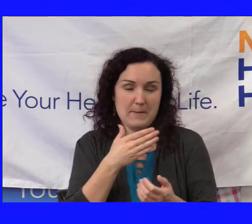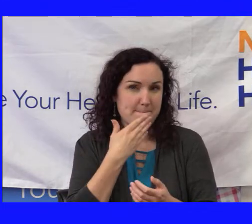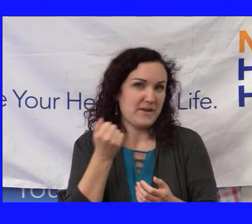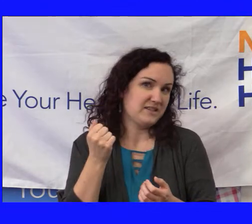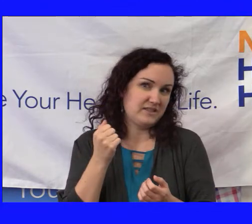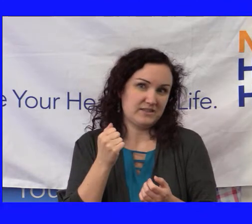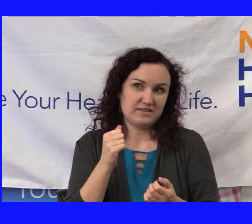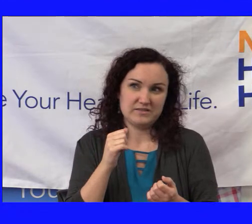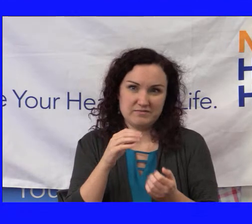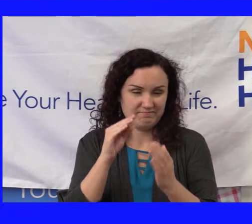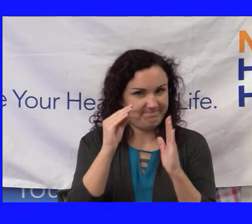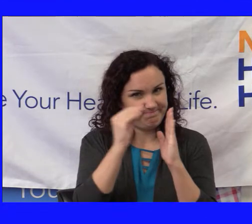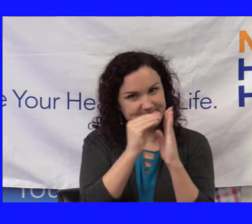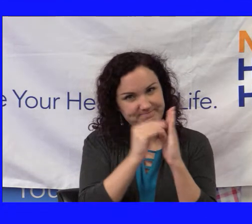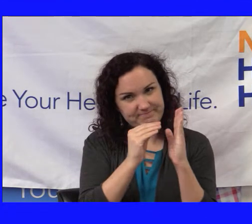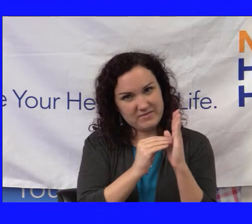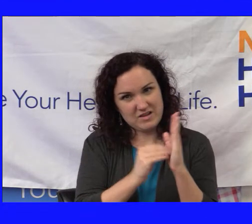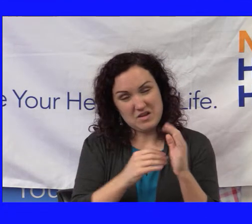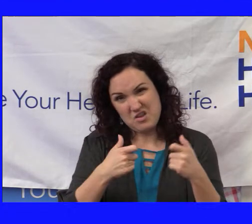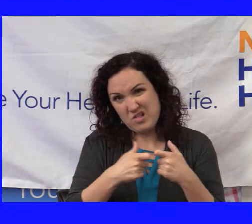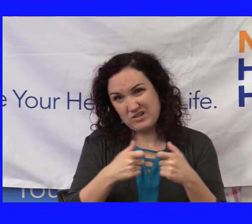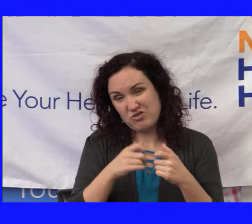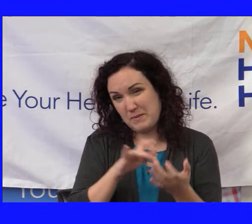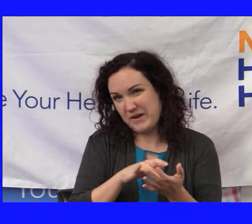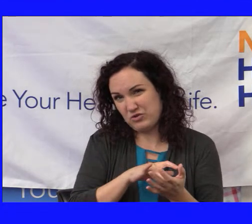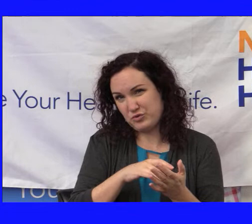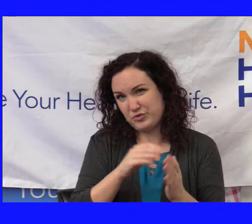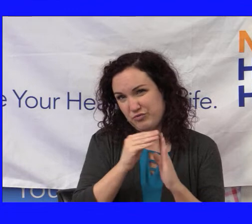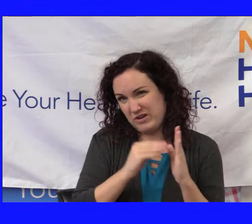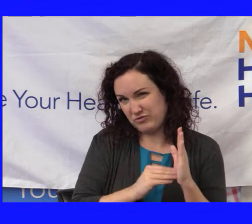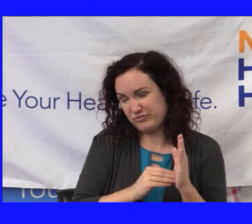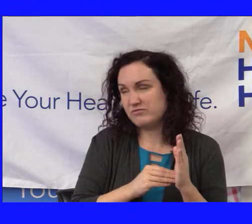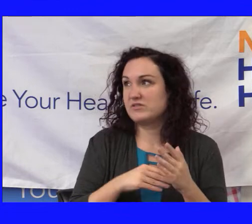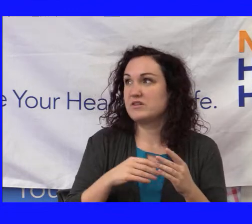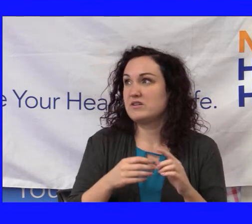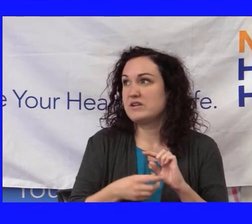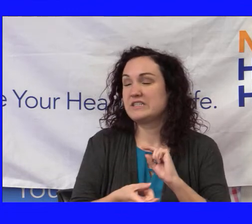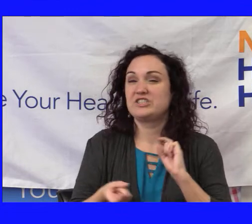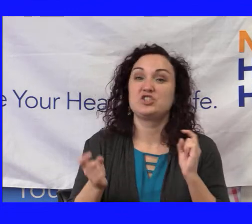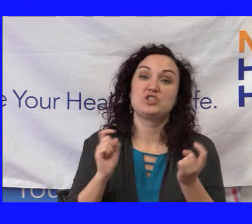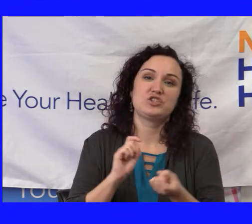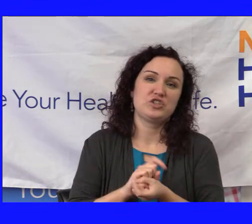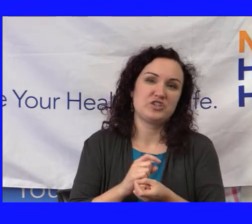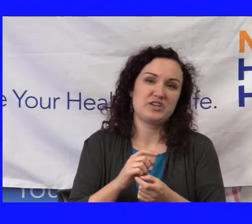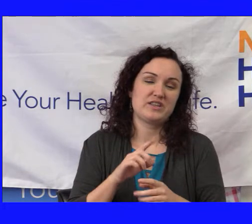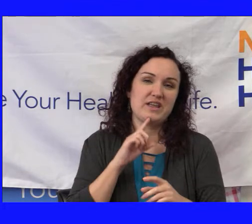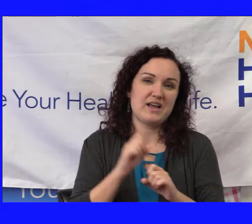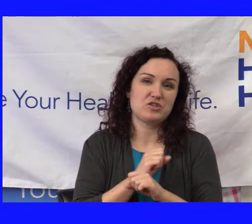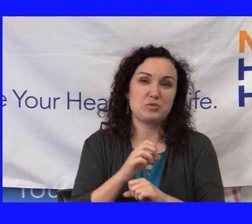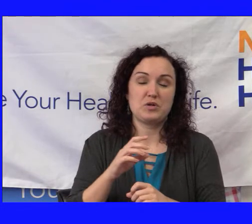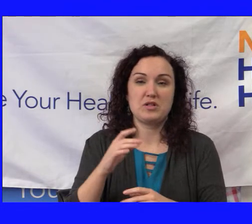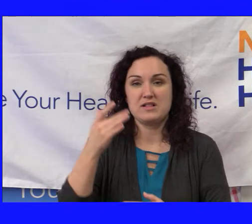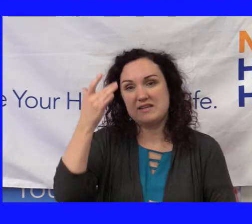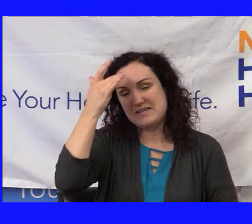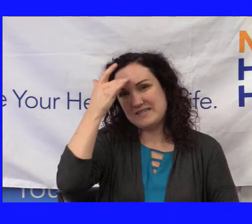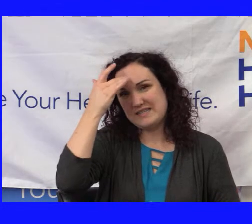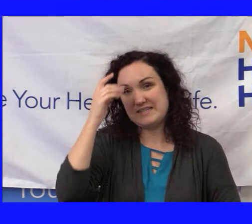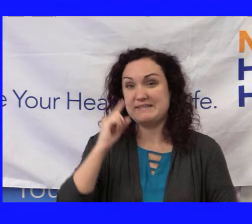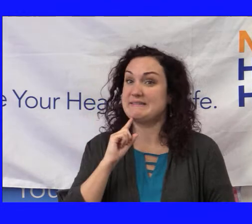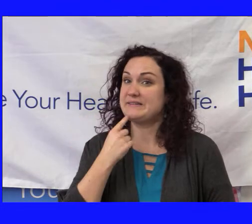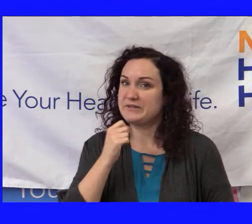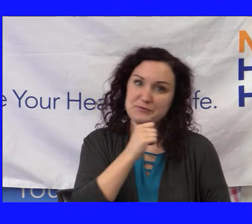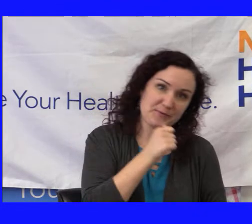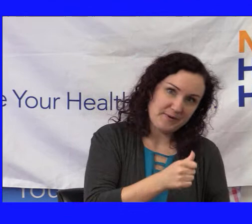documenting the care in their electronic medical records in terms of changing the actual disease severity in the problem list. So it's something I'm working